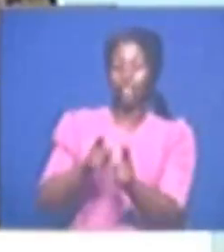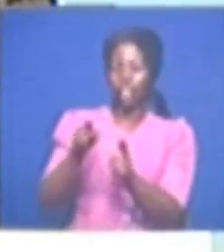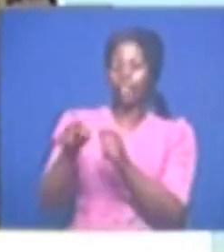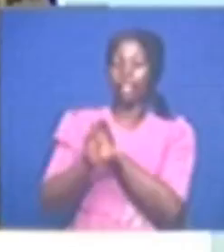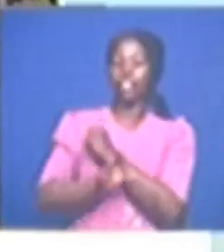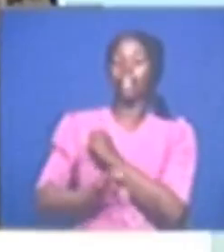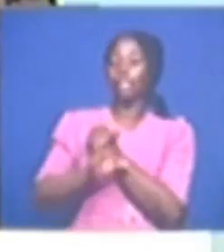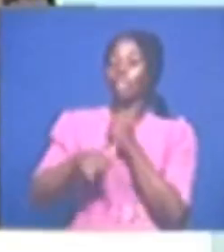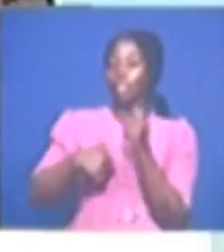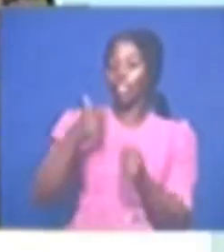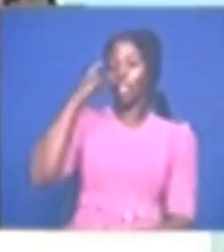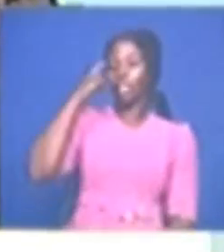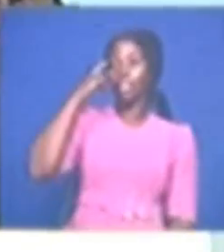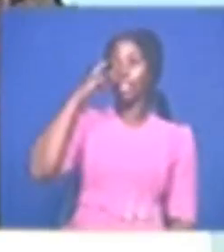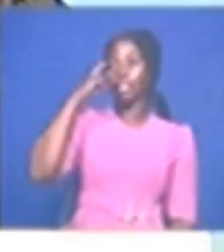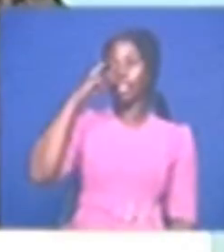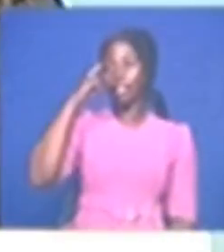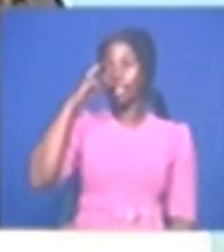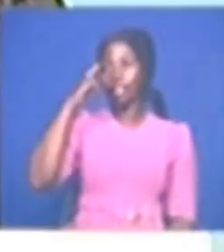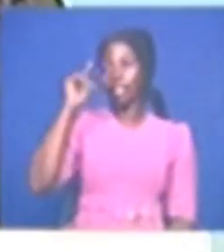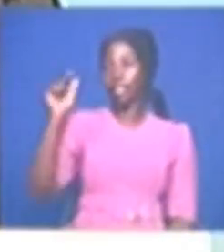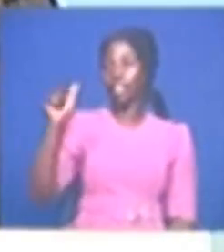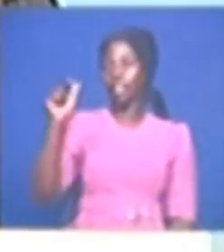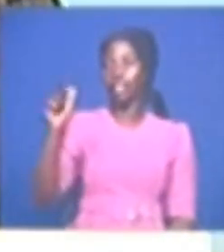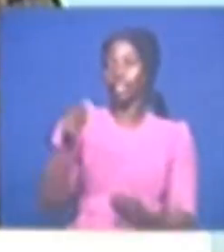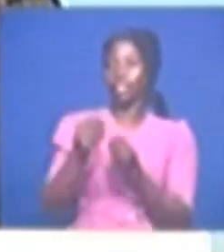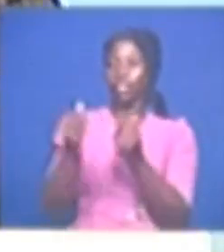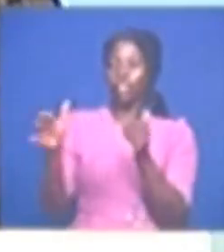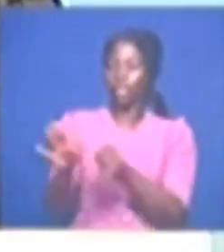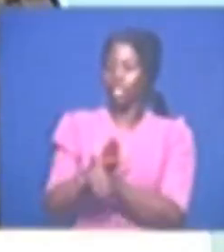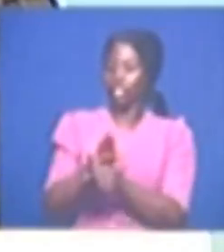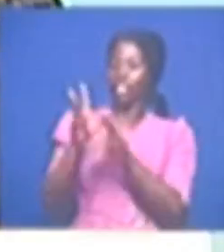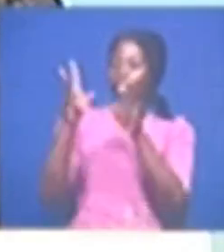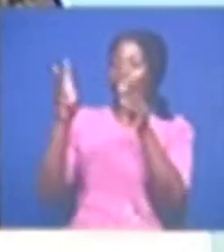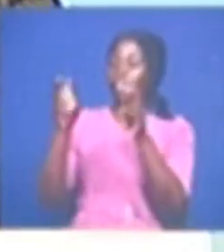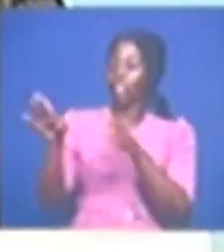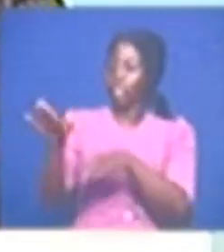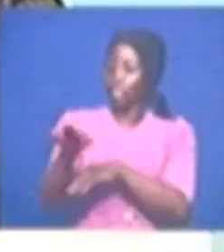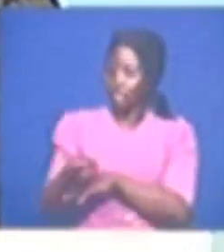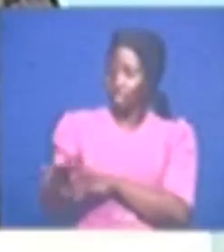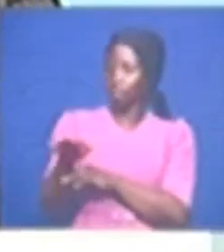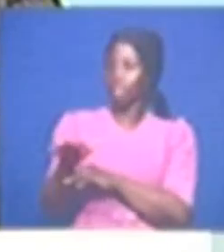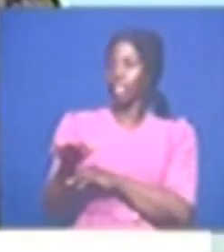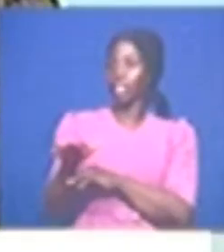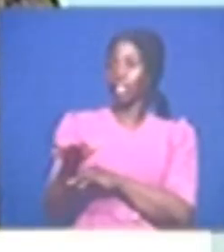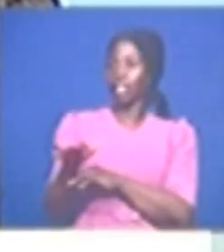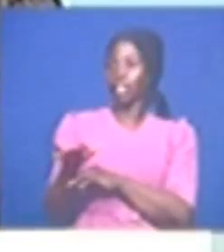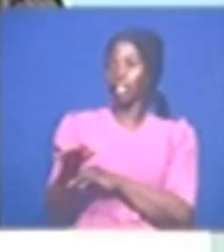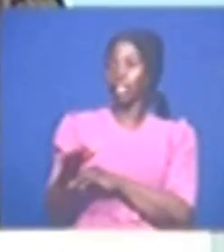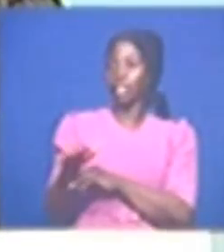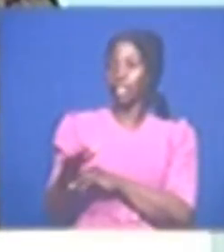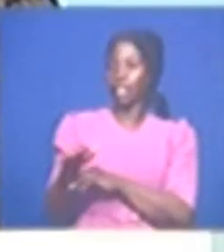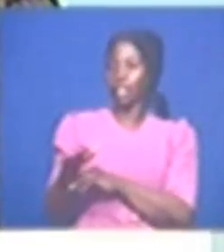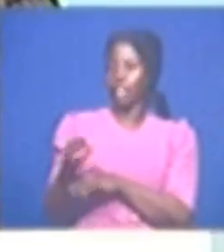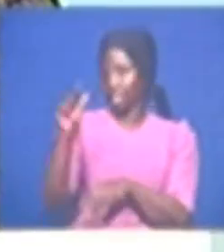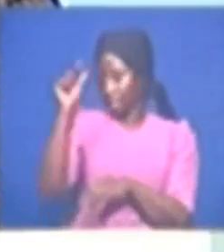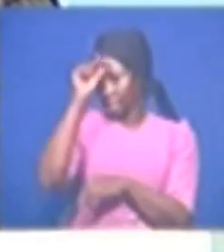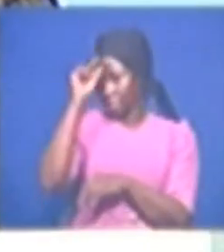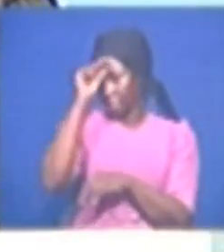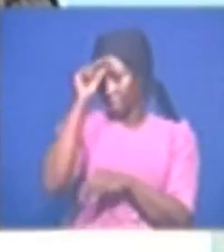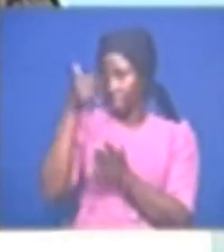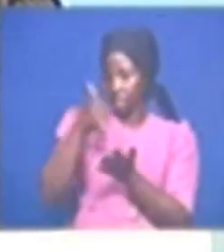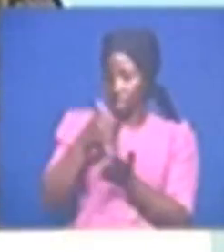that catapults the whole issue of environment and the essence that the government is quite involved in it.